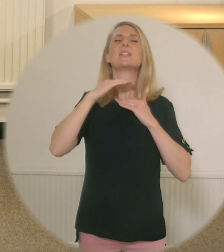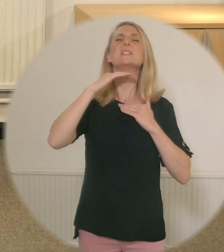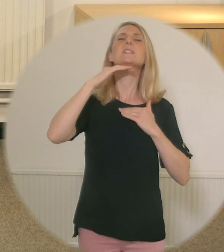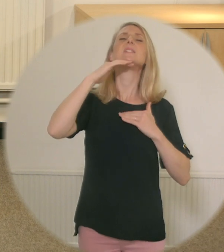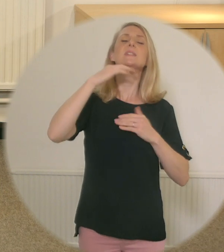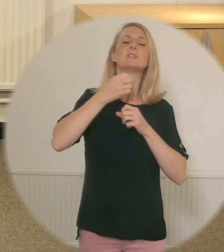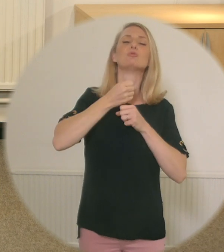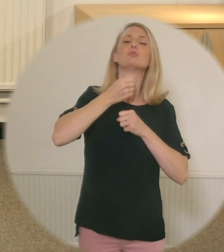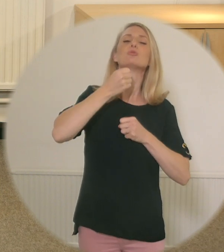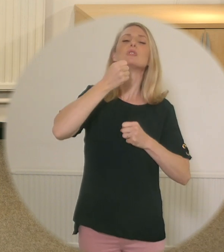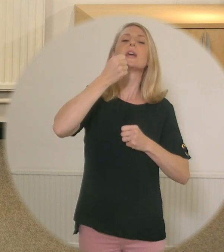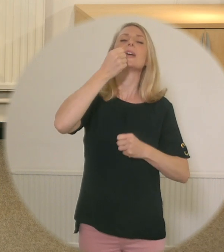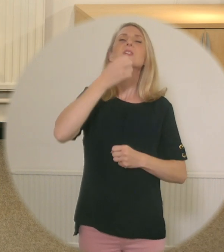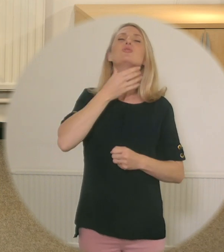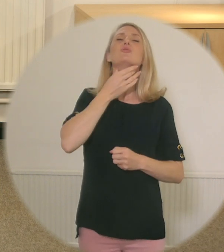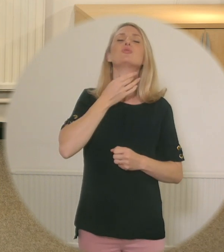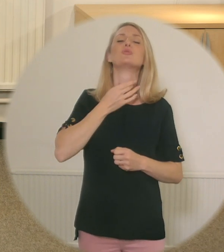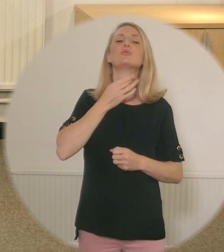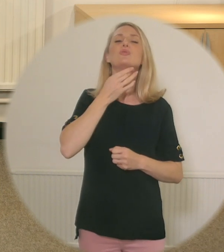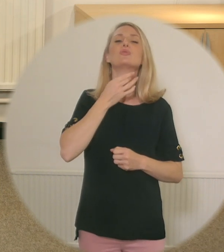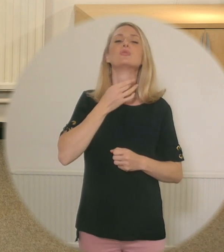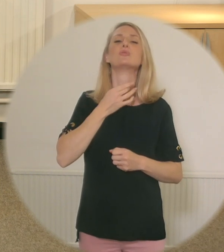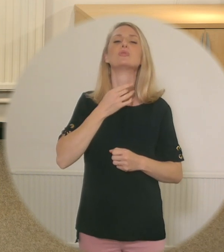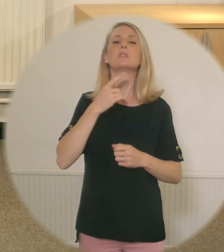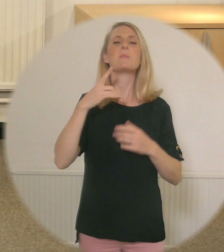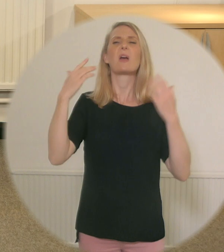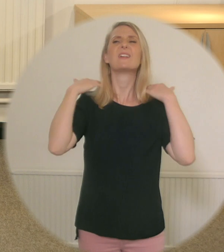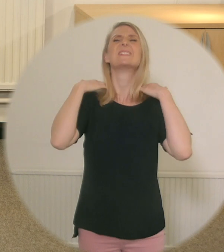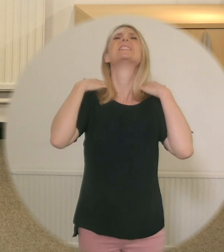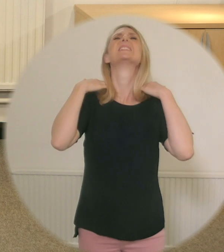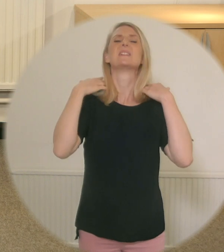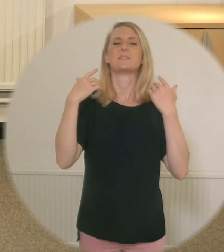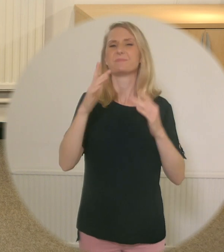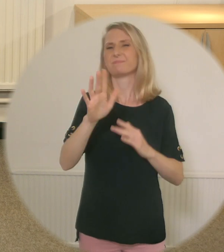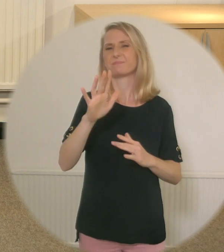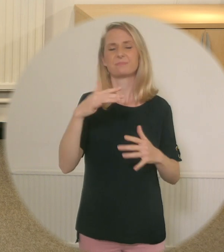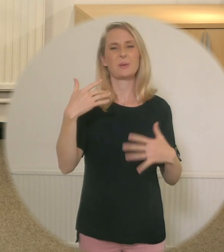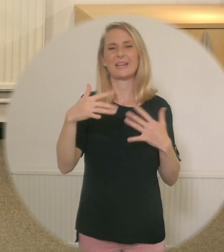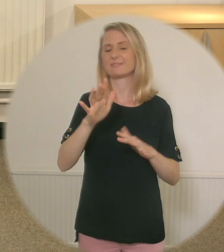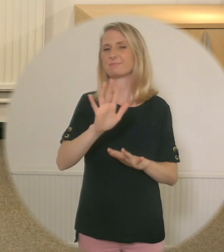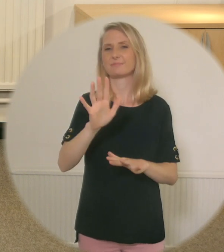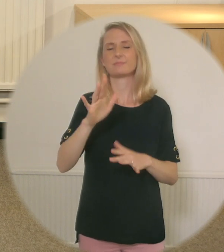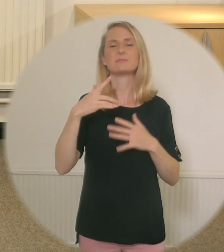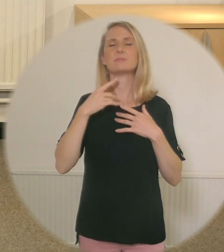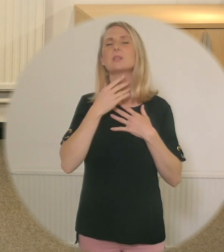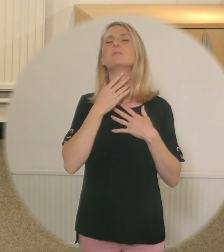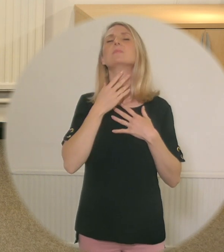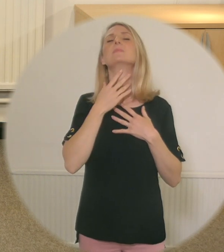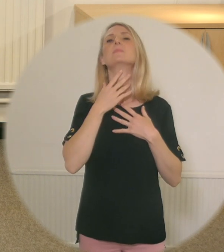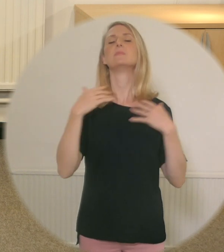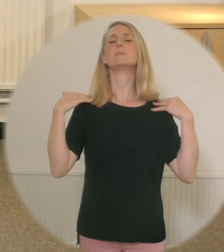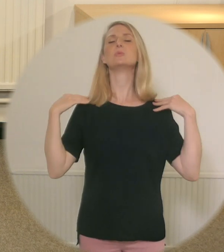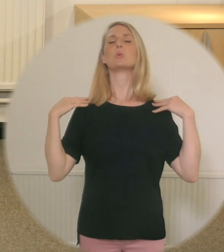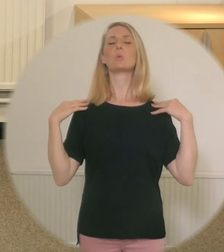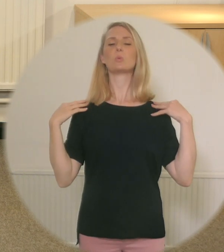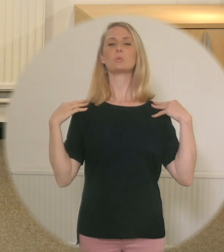length in your throat, but without collapsing into the back of the neck. So find length, drop the shoulders, lengthen through